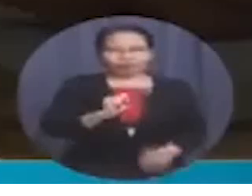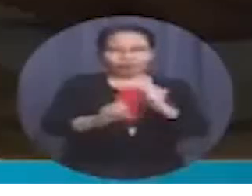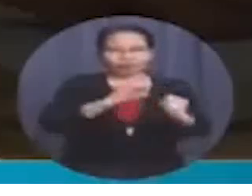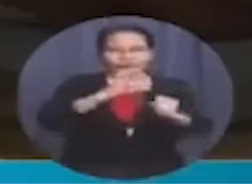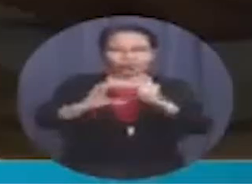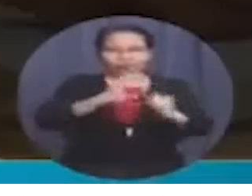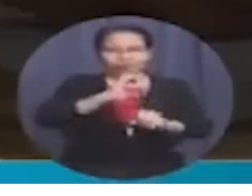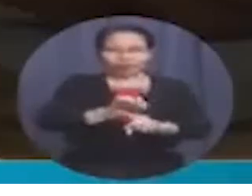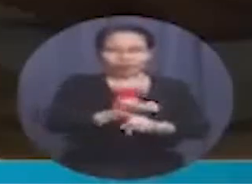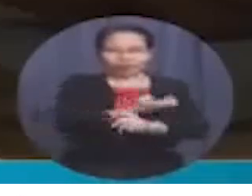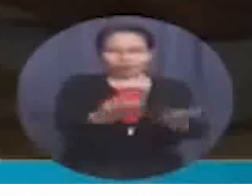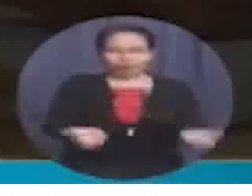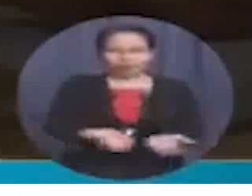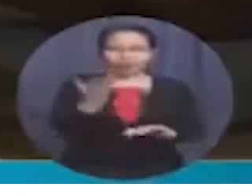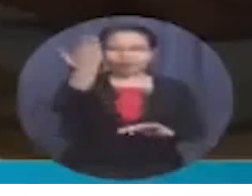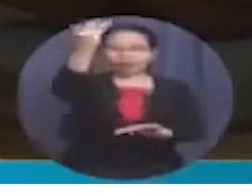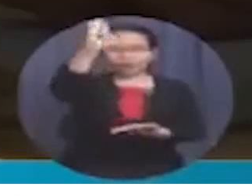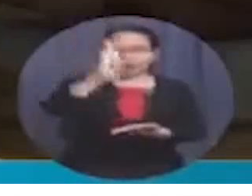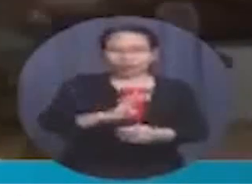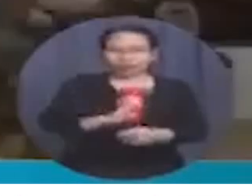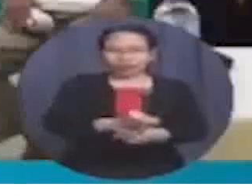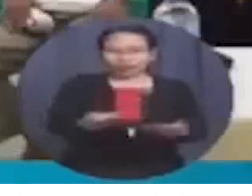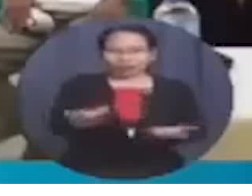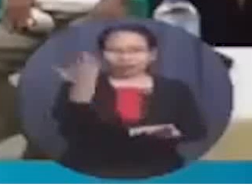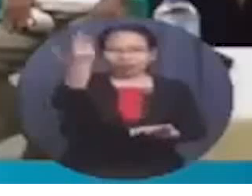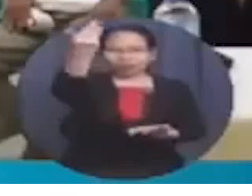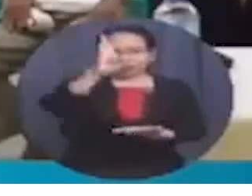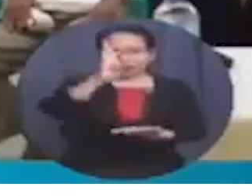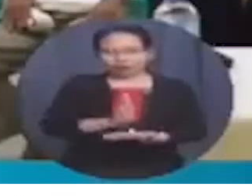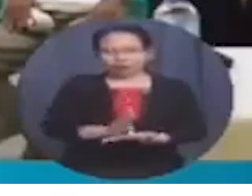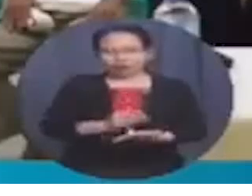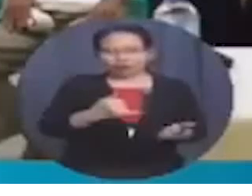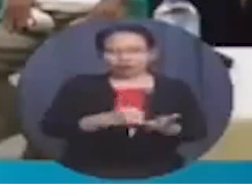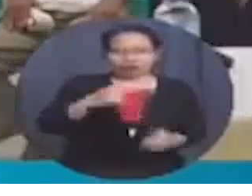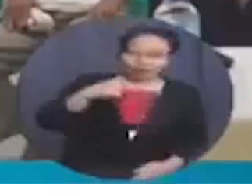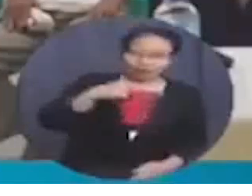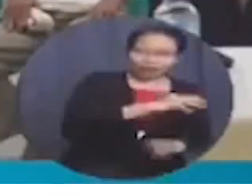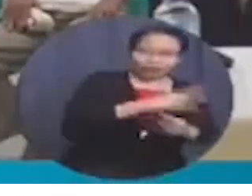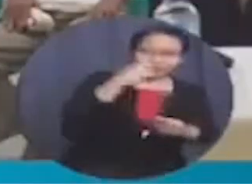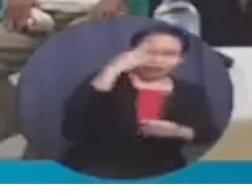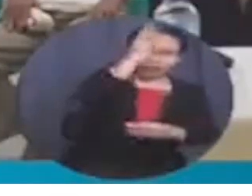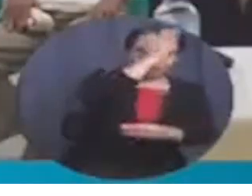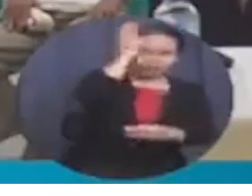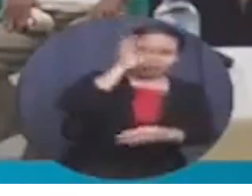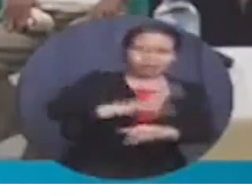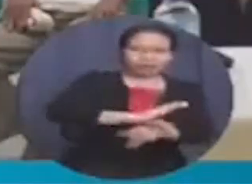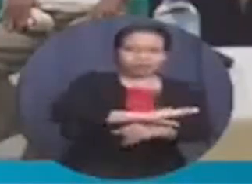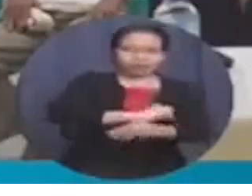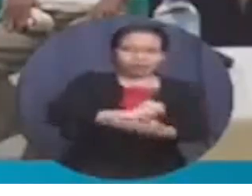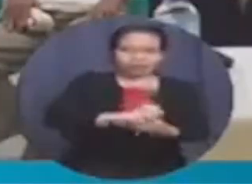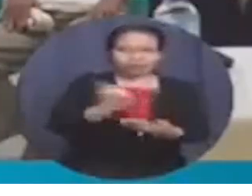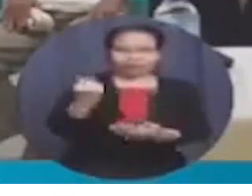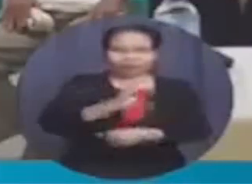Simultaneously, everywhere nandun siya. Everywhere andun siya. It's a lie invented by the Catholic Church and some